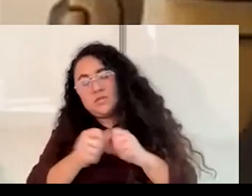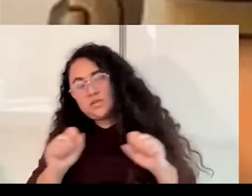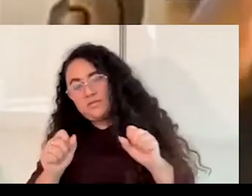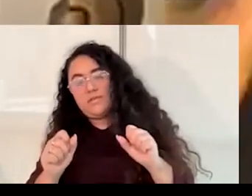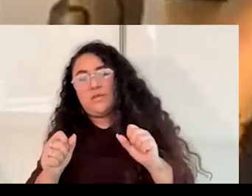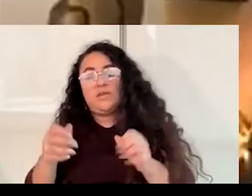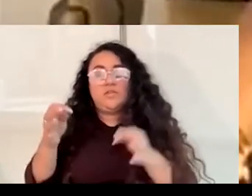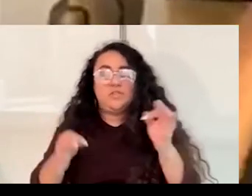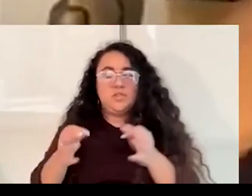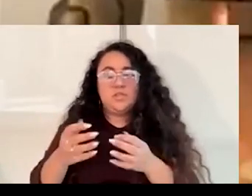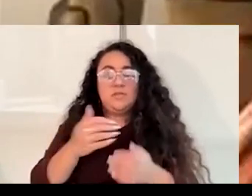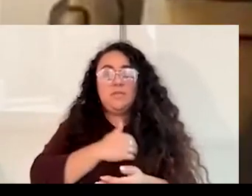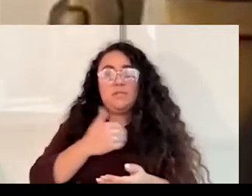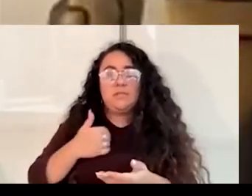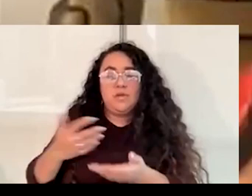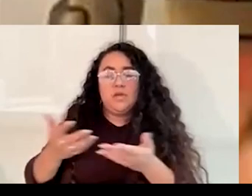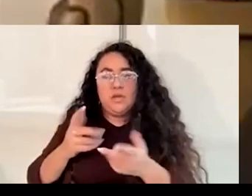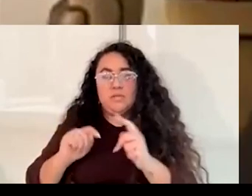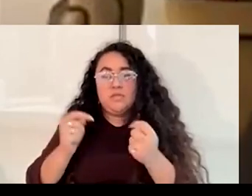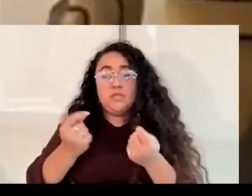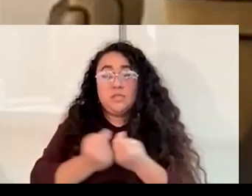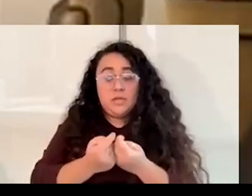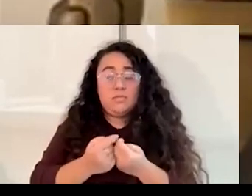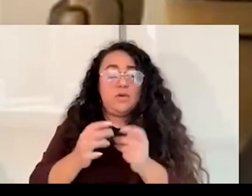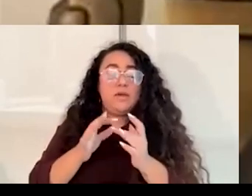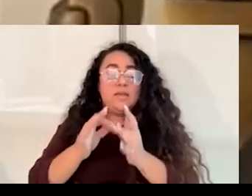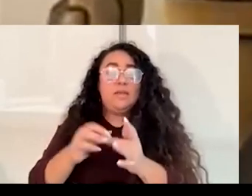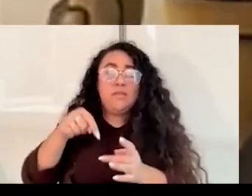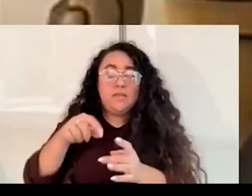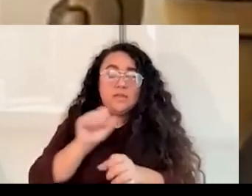team. What led me to this work is, again, I lost my